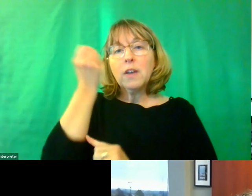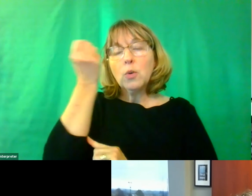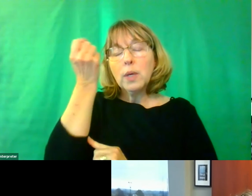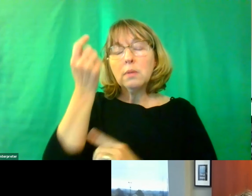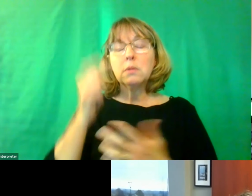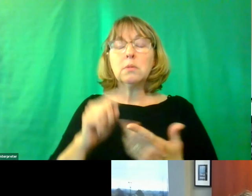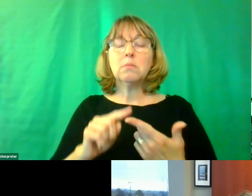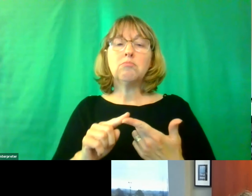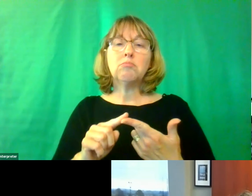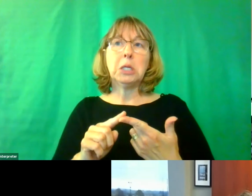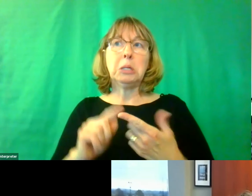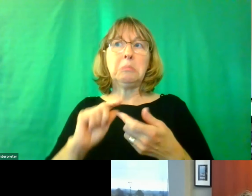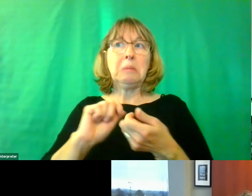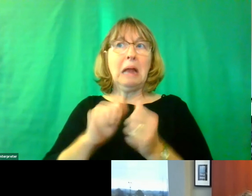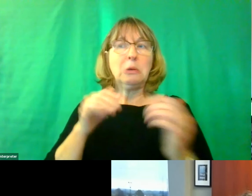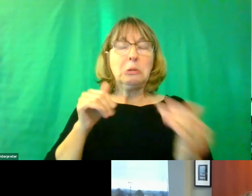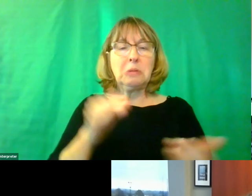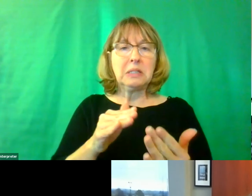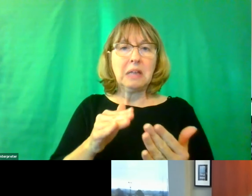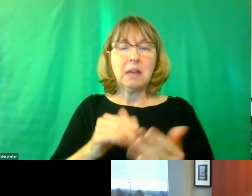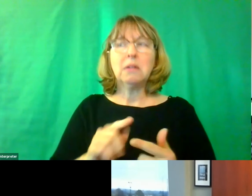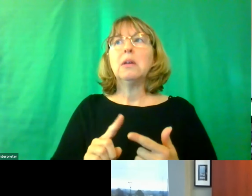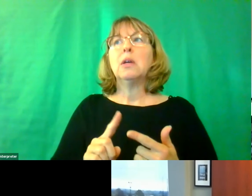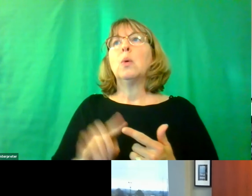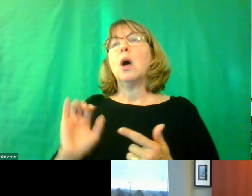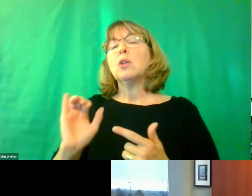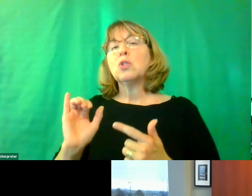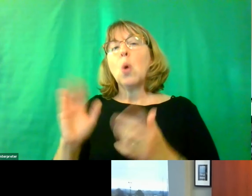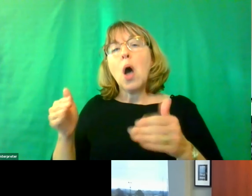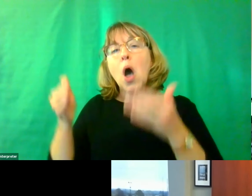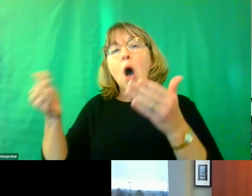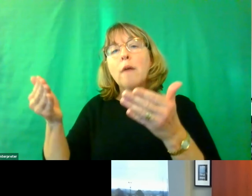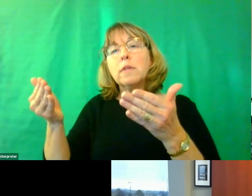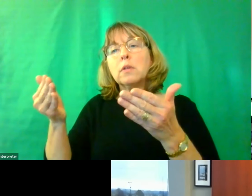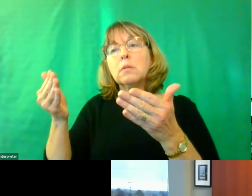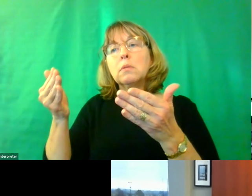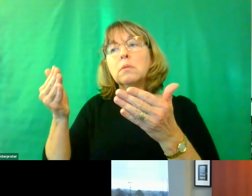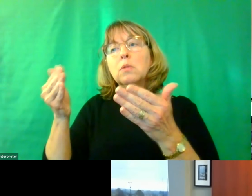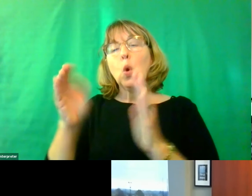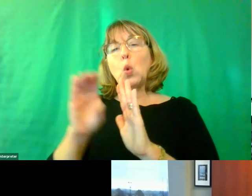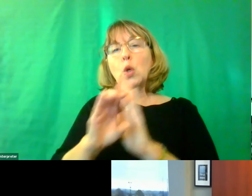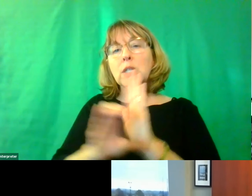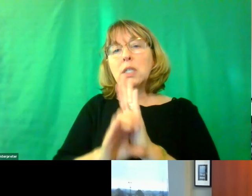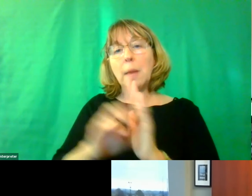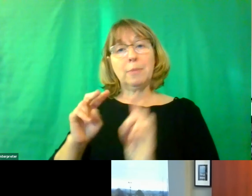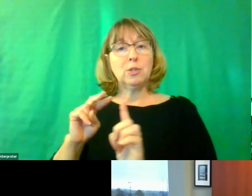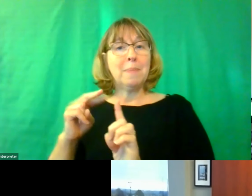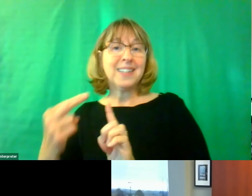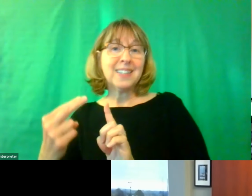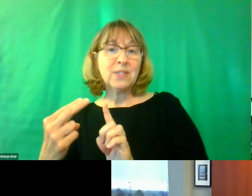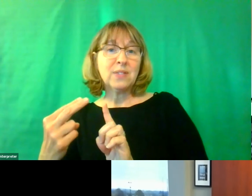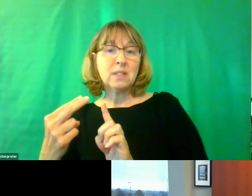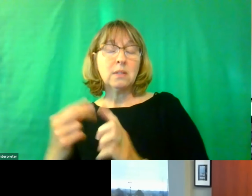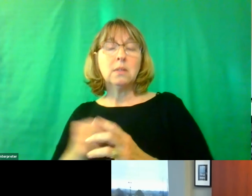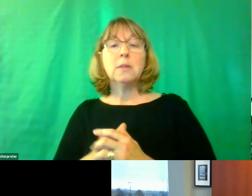can address that. We offered courses on perspectives around different individuals and how they might